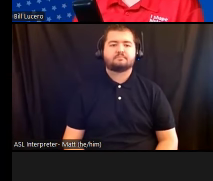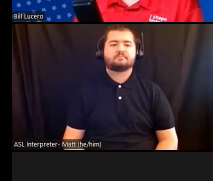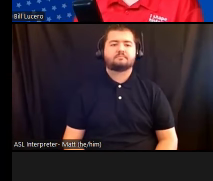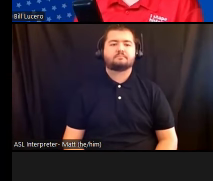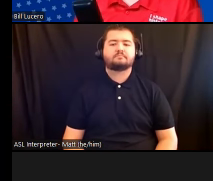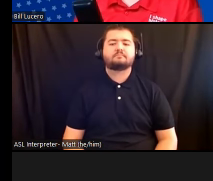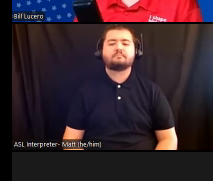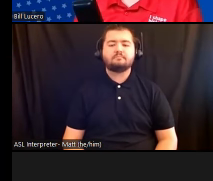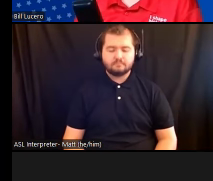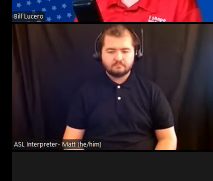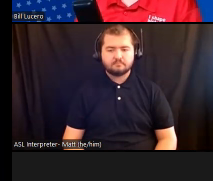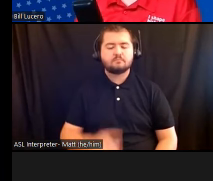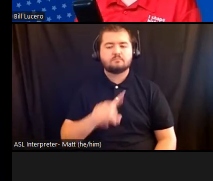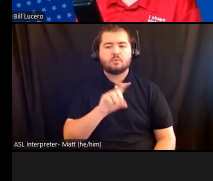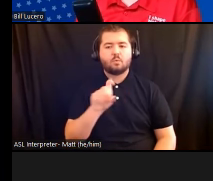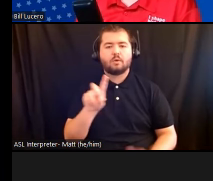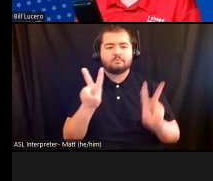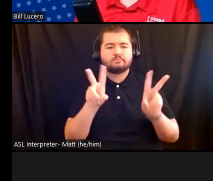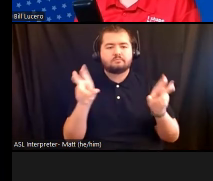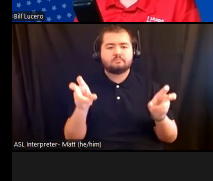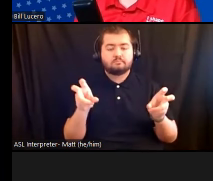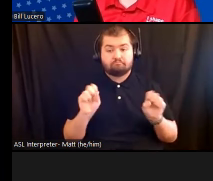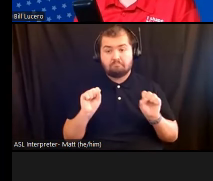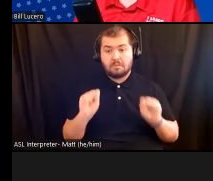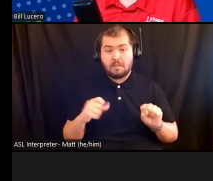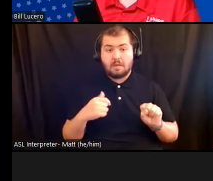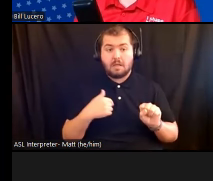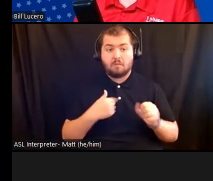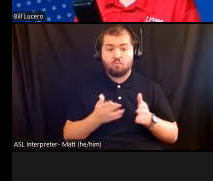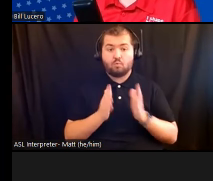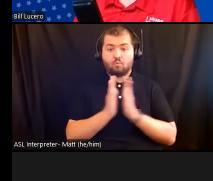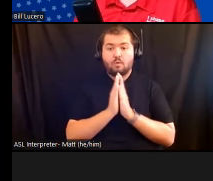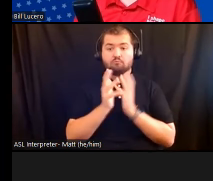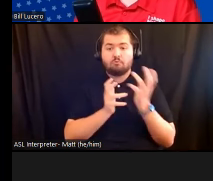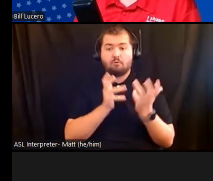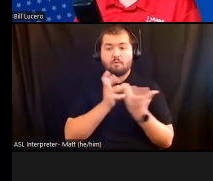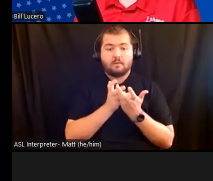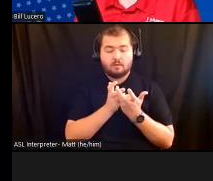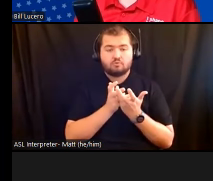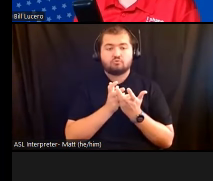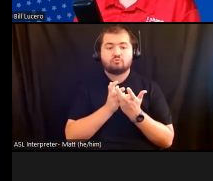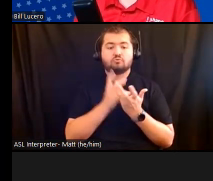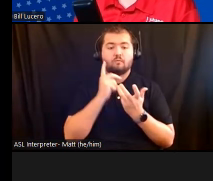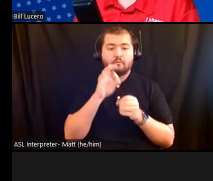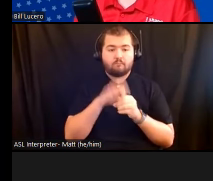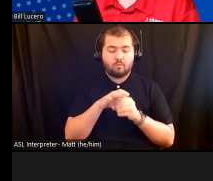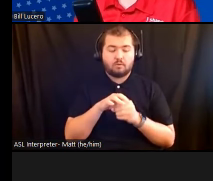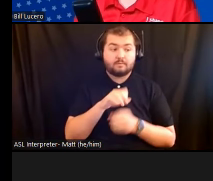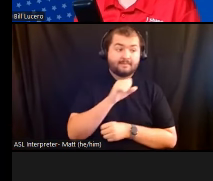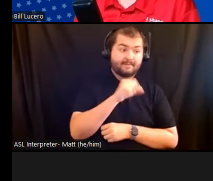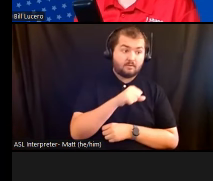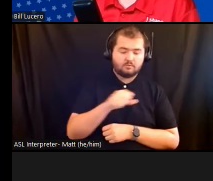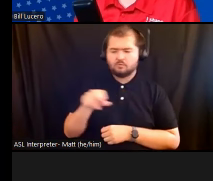All right, so the question is, may you request accommodations to vote? We have A, true, B, false.